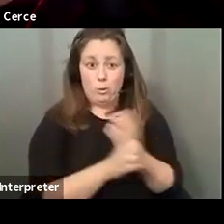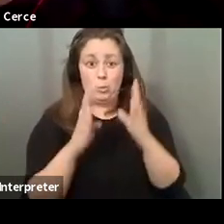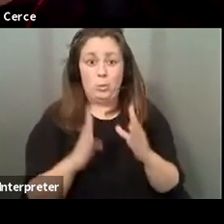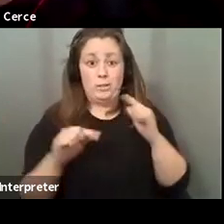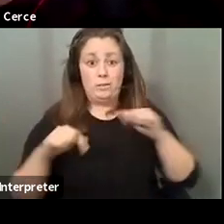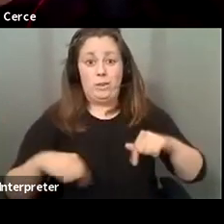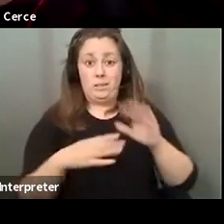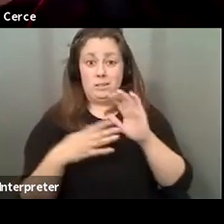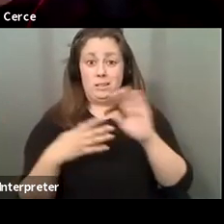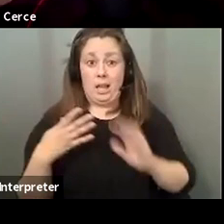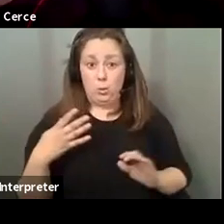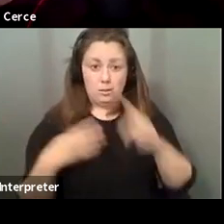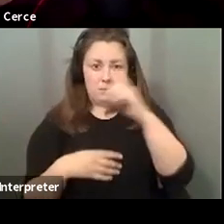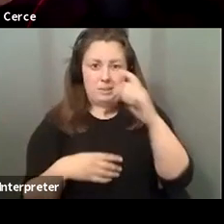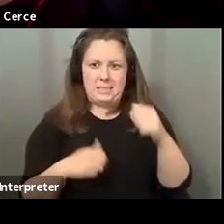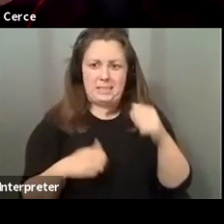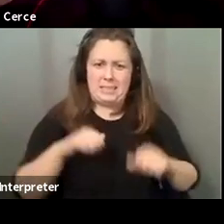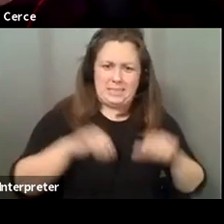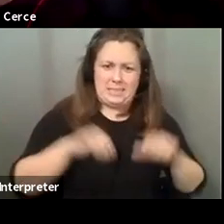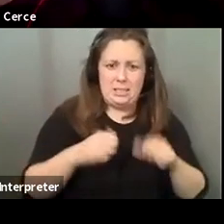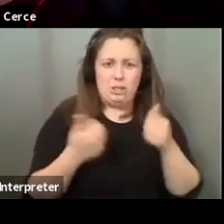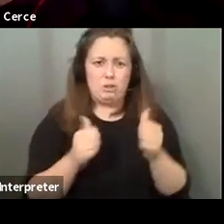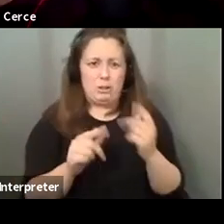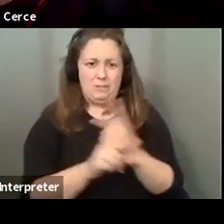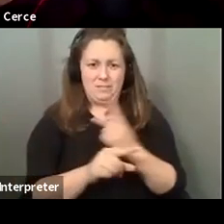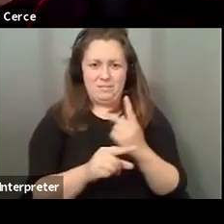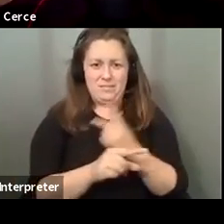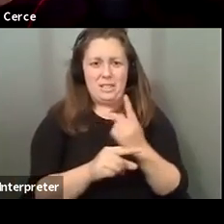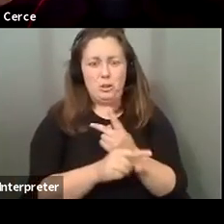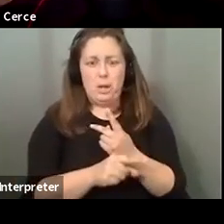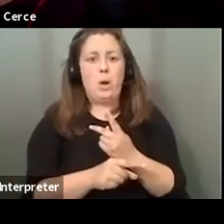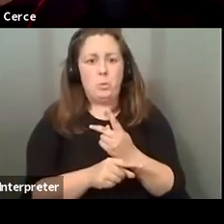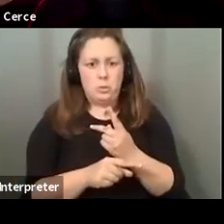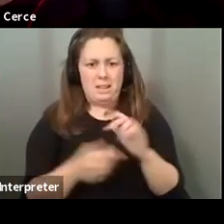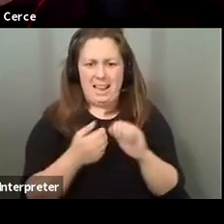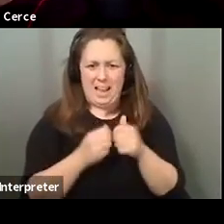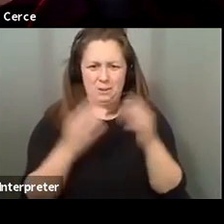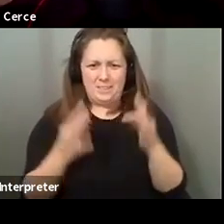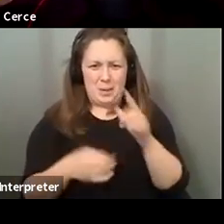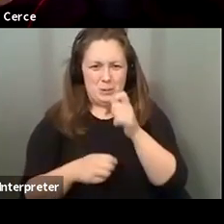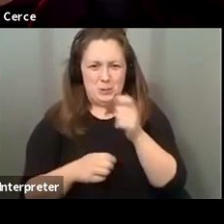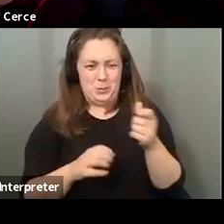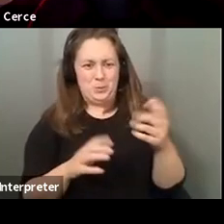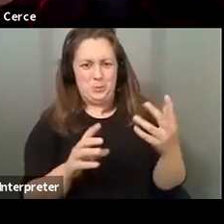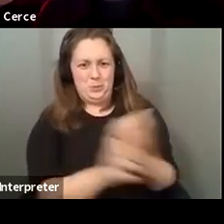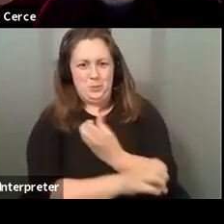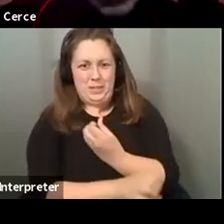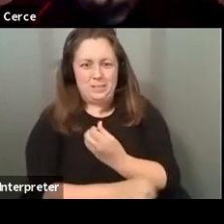getting down to the choosing the differentiation, because SEL is so important, because topics around different cultures is so important.